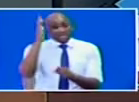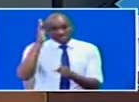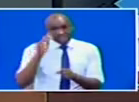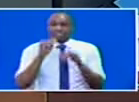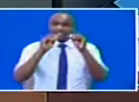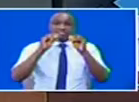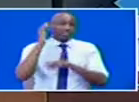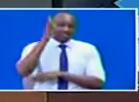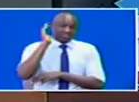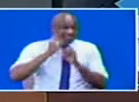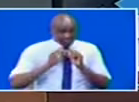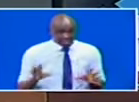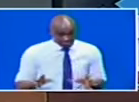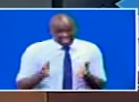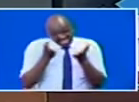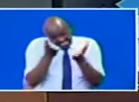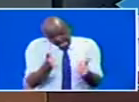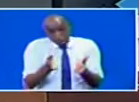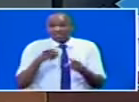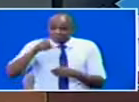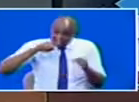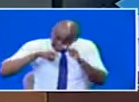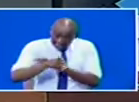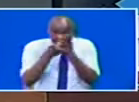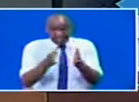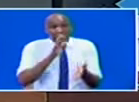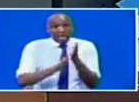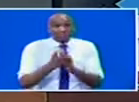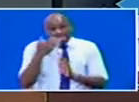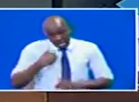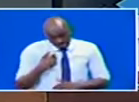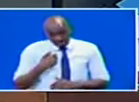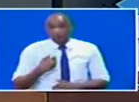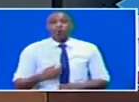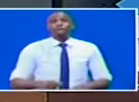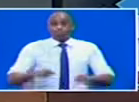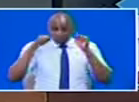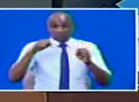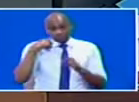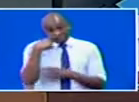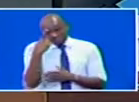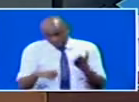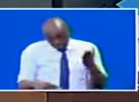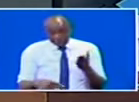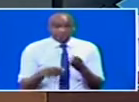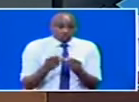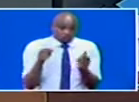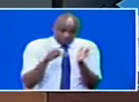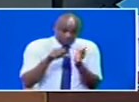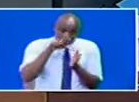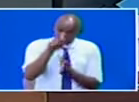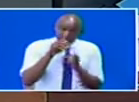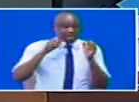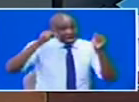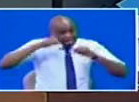by KTN News revealed empty lecture halls, even as union officials remained adamant that nothing short of a pay rise in line with the collective